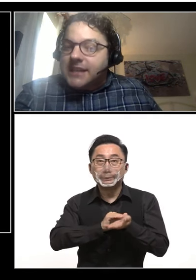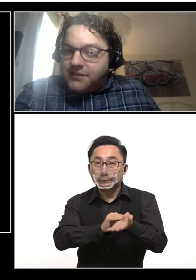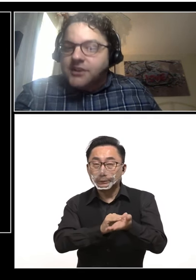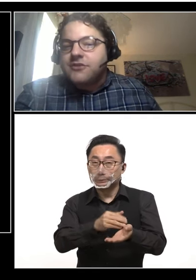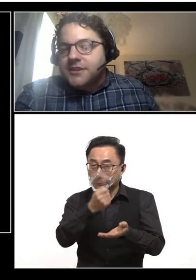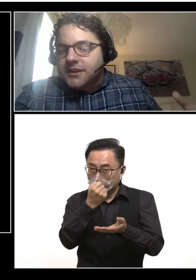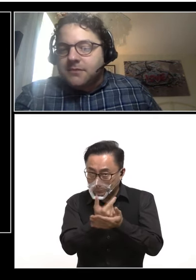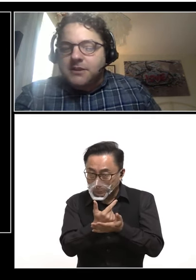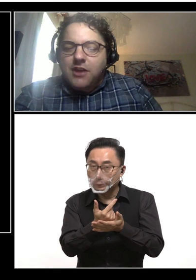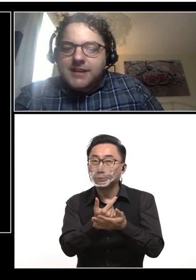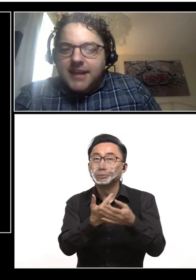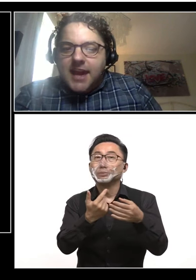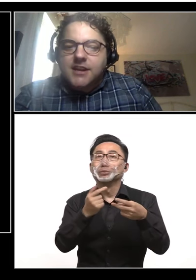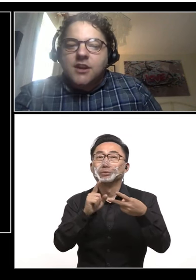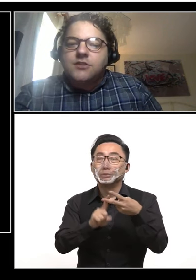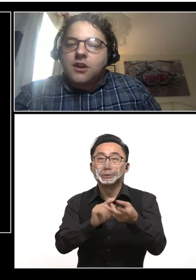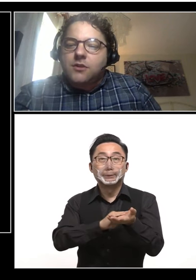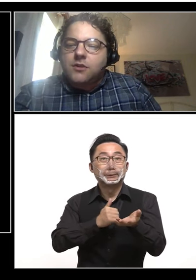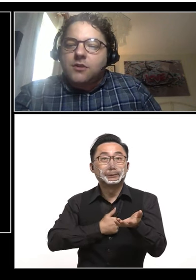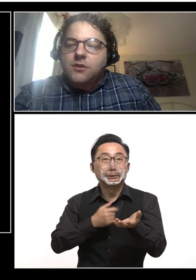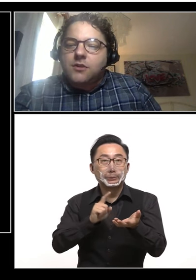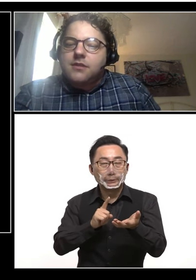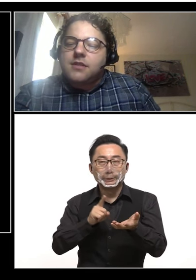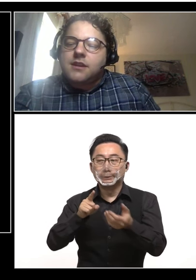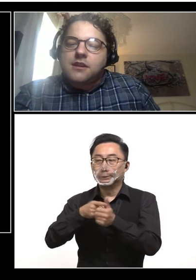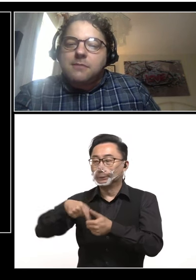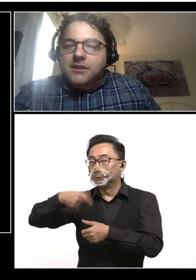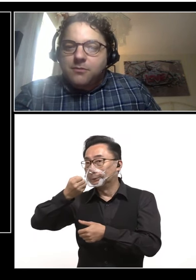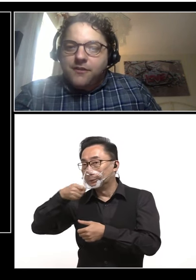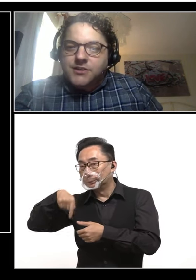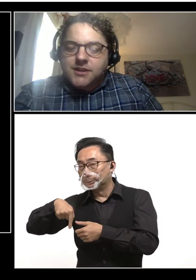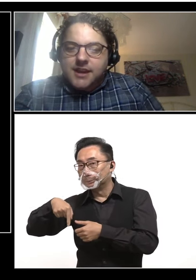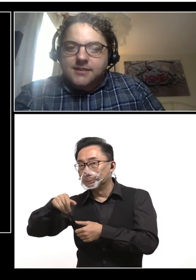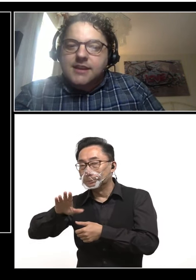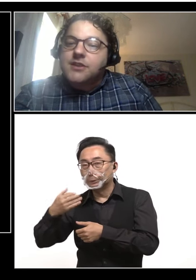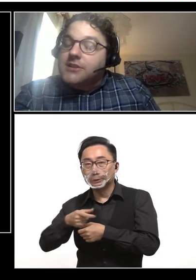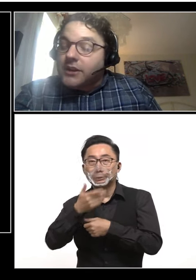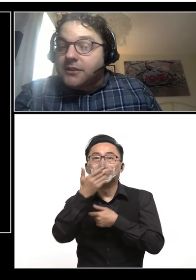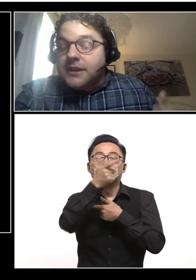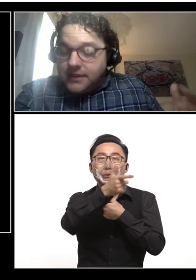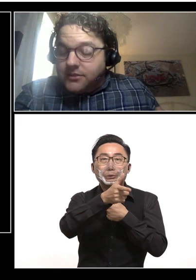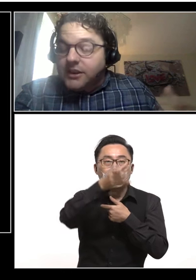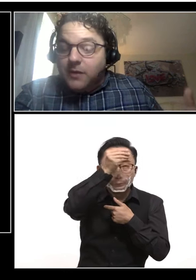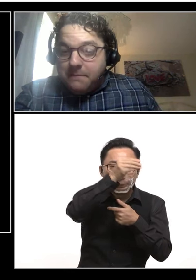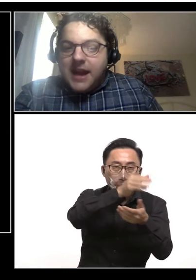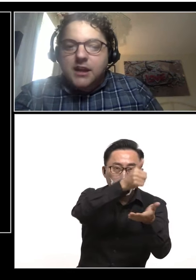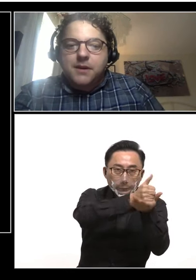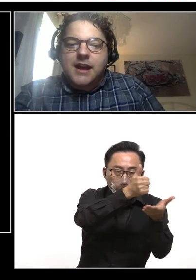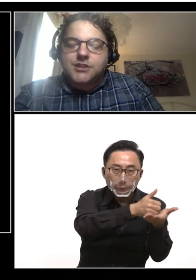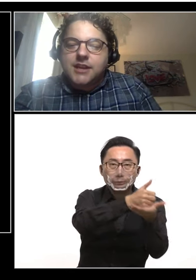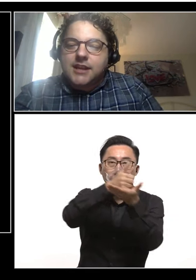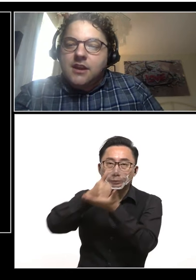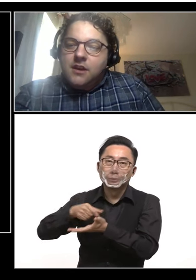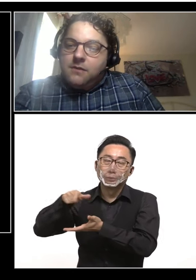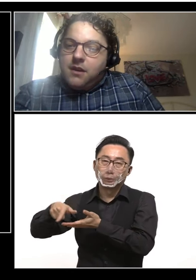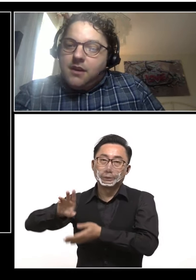had to leave the country to be trained again. So, you know, the medical profession is on its way back, but